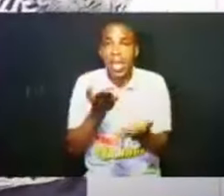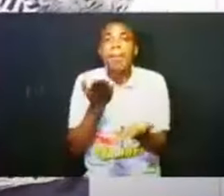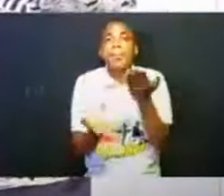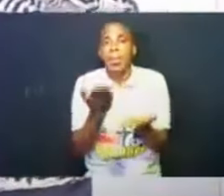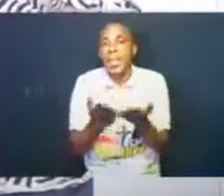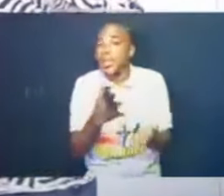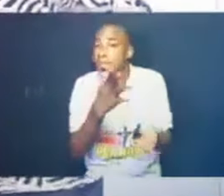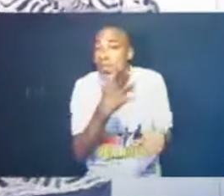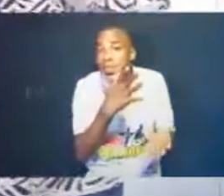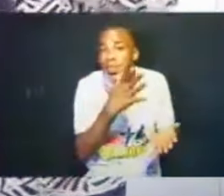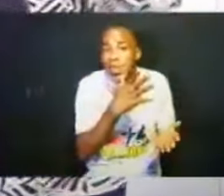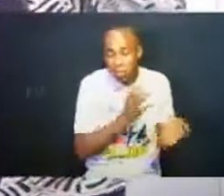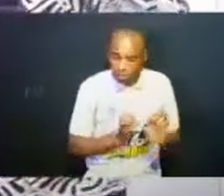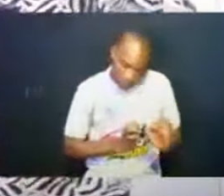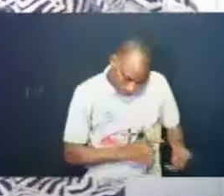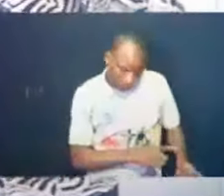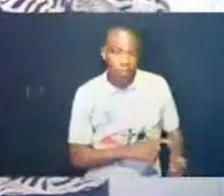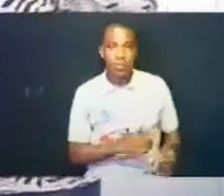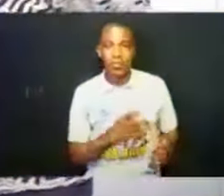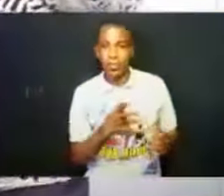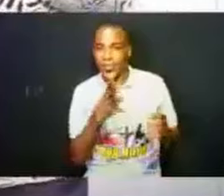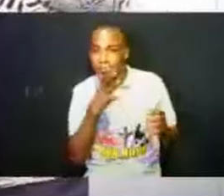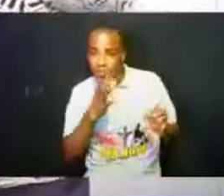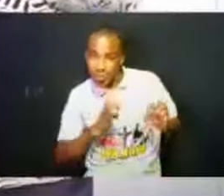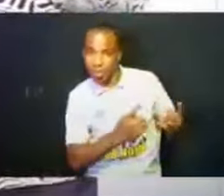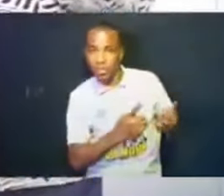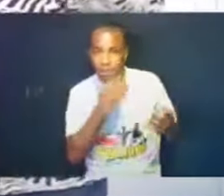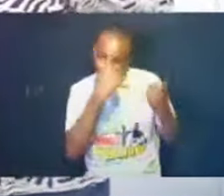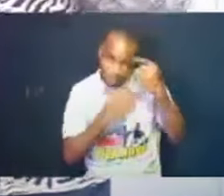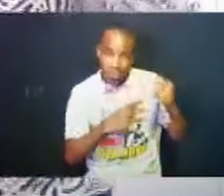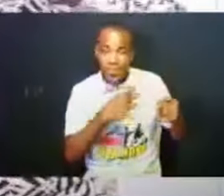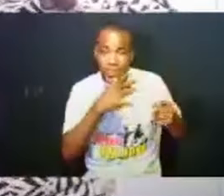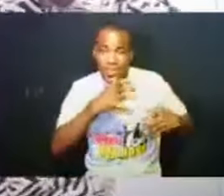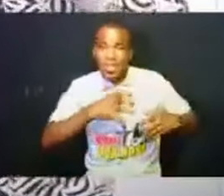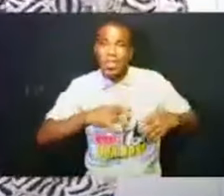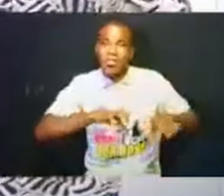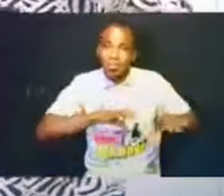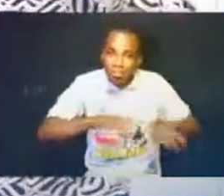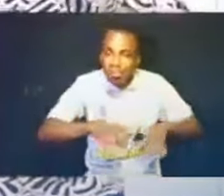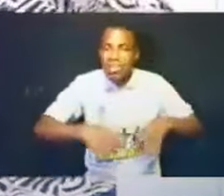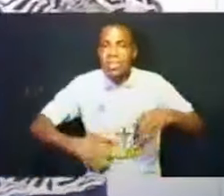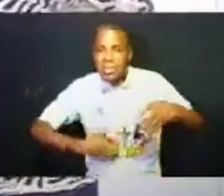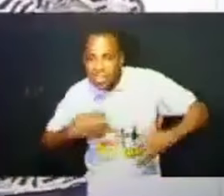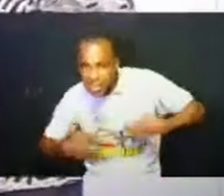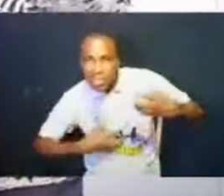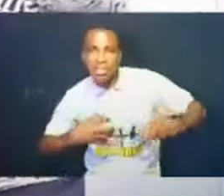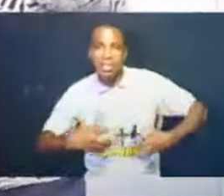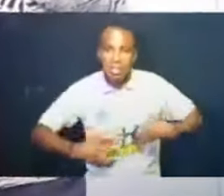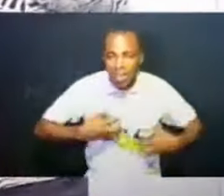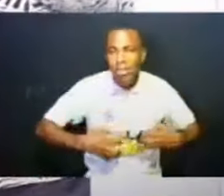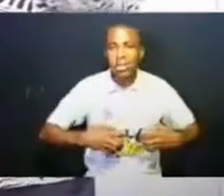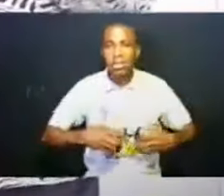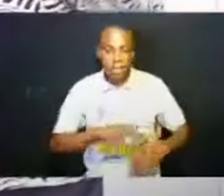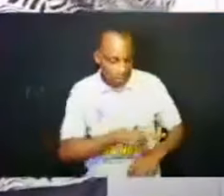the mother. The mother's actions and inactions. This girl is gathering them